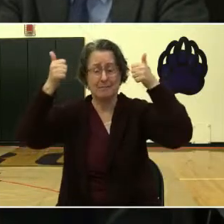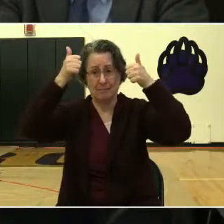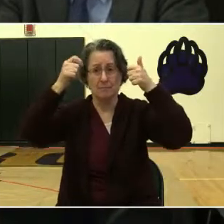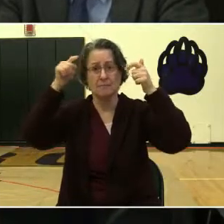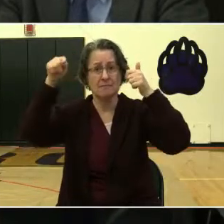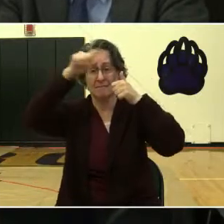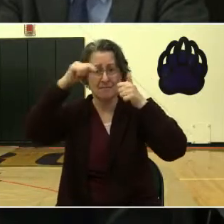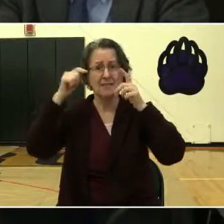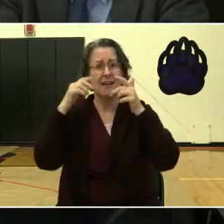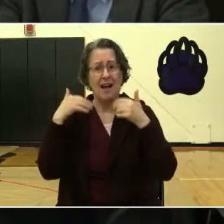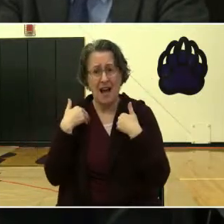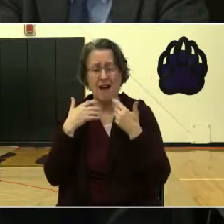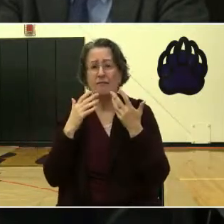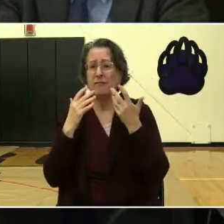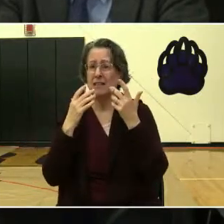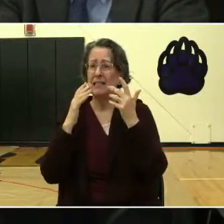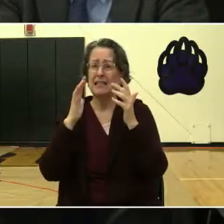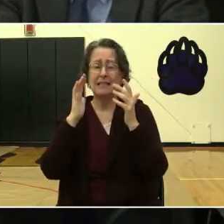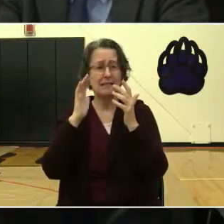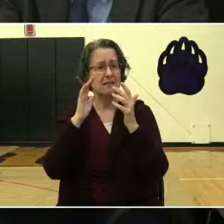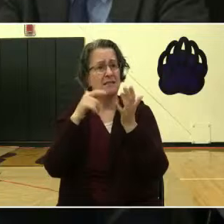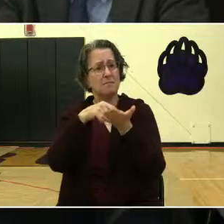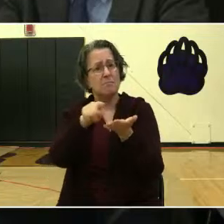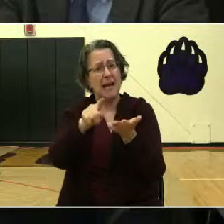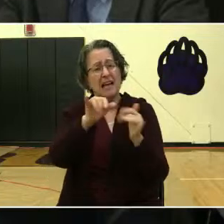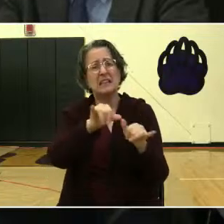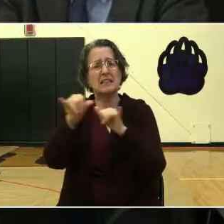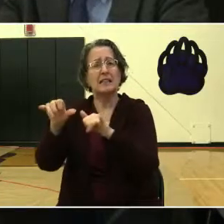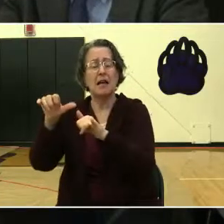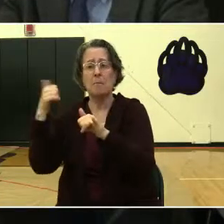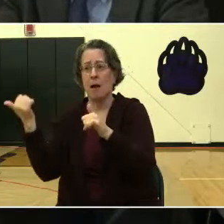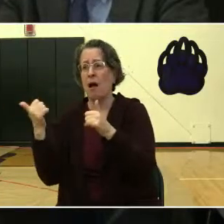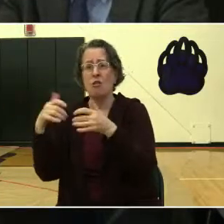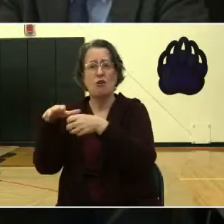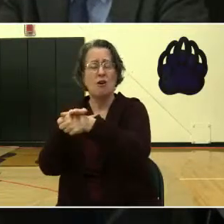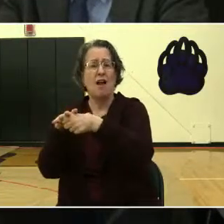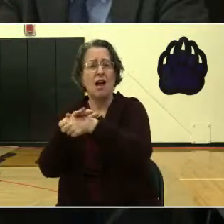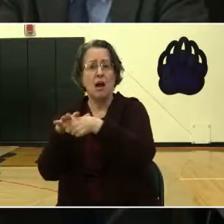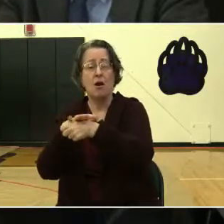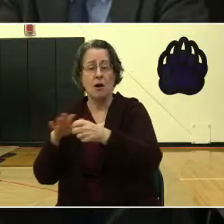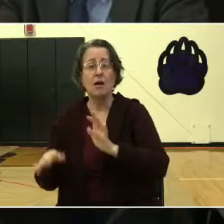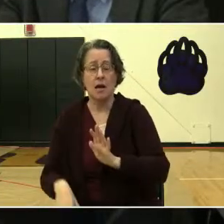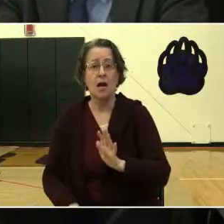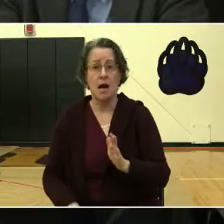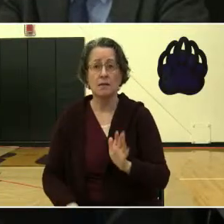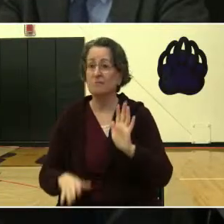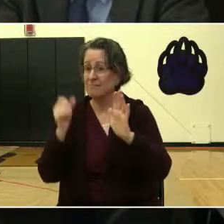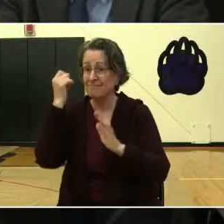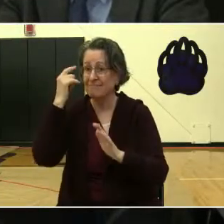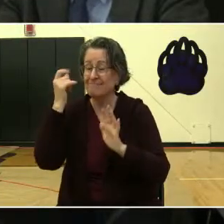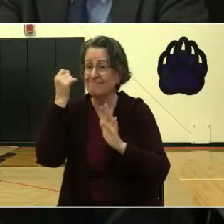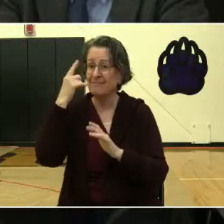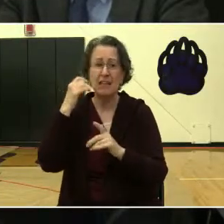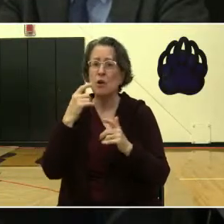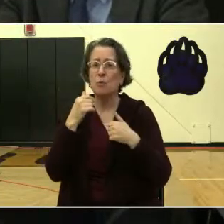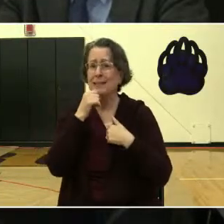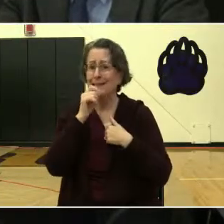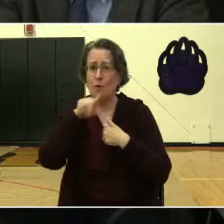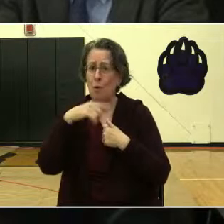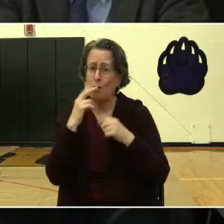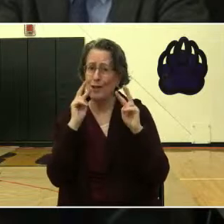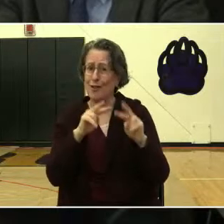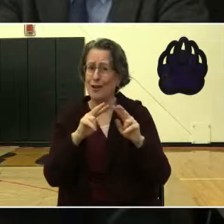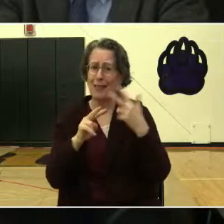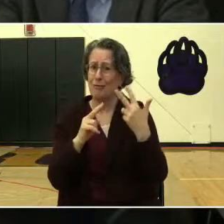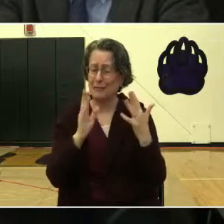and we I'm not I'm not sure which town specifically we spoke to but we've looked at a number of other towns for